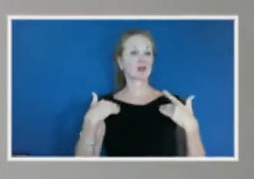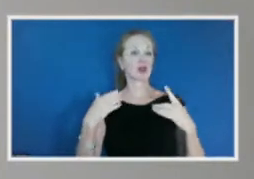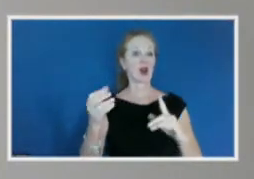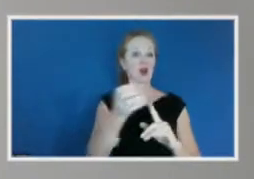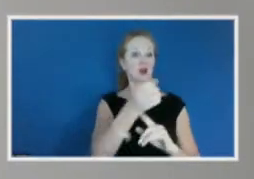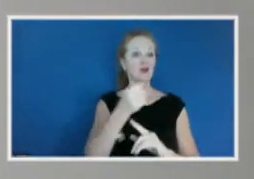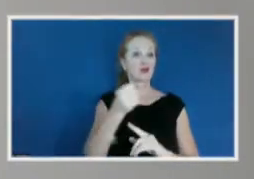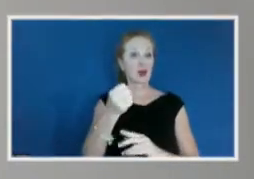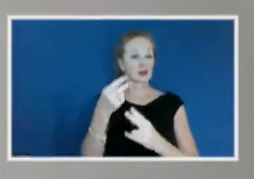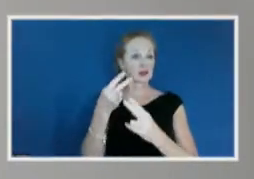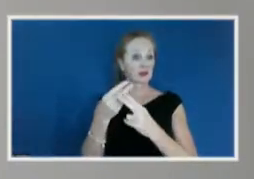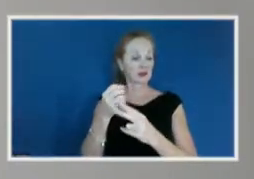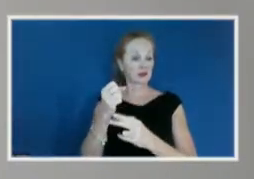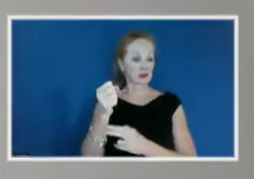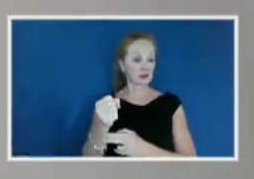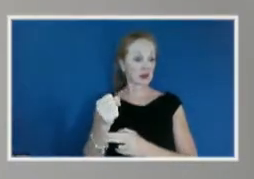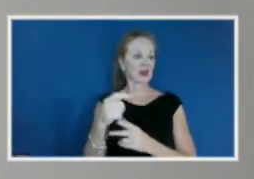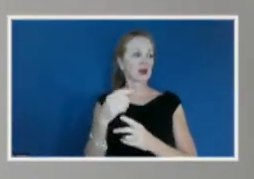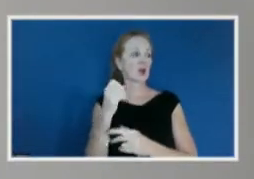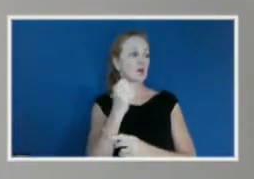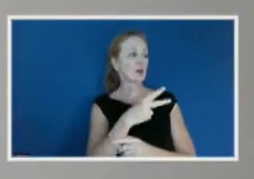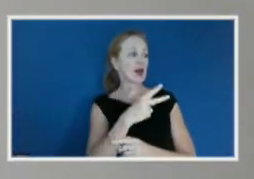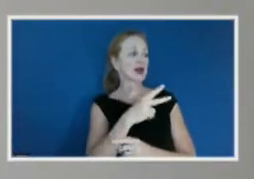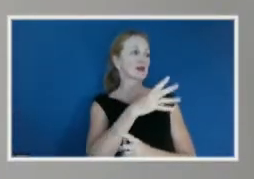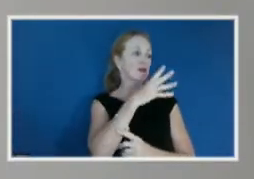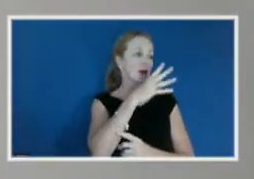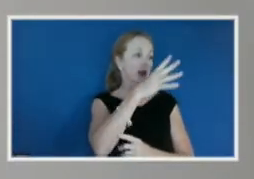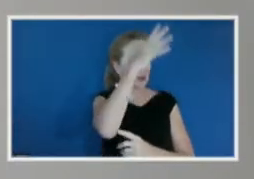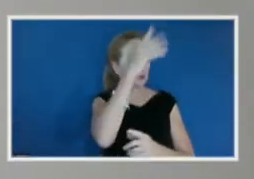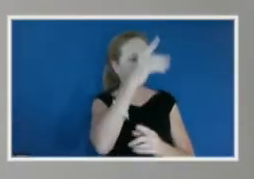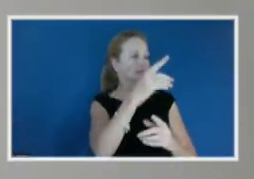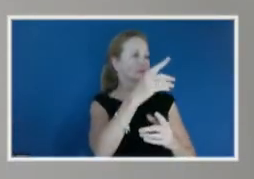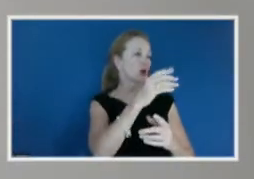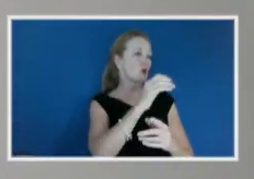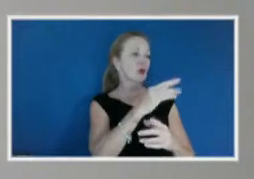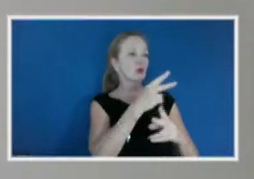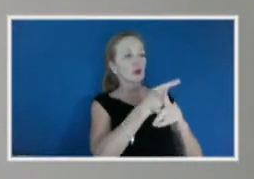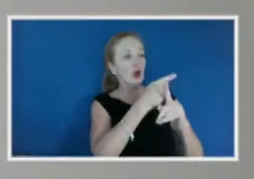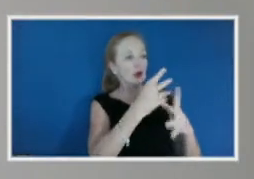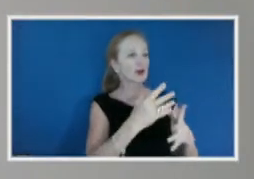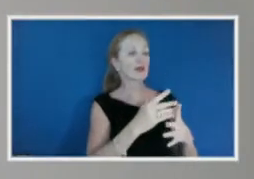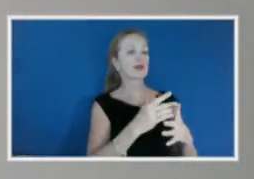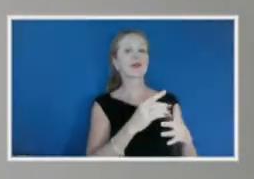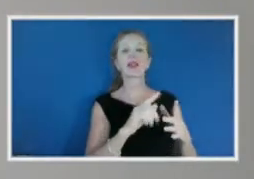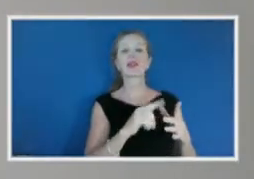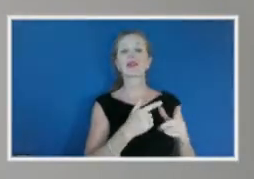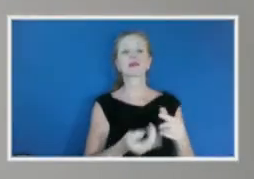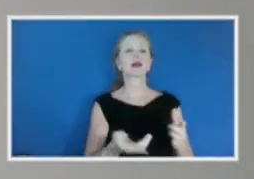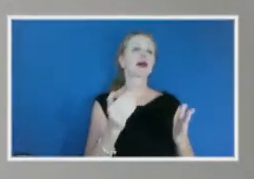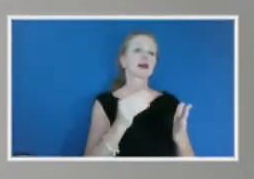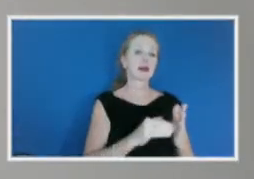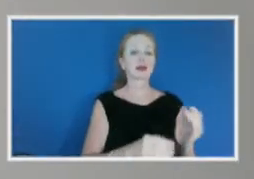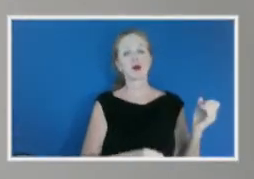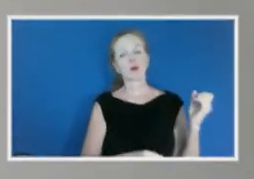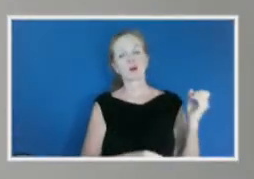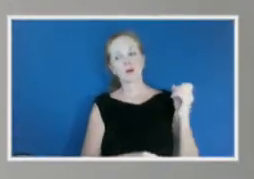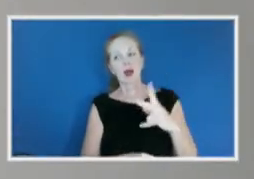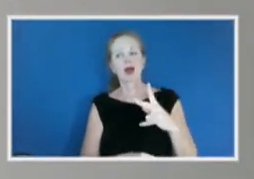to a guardian or a parent, and then they're back doing the same thing that we just arrested them for.